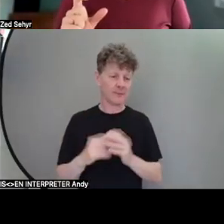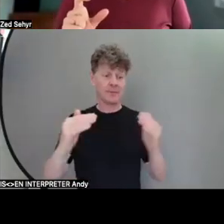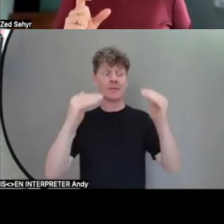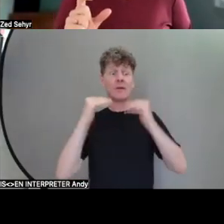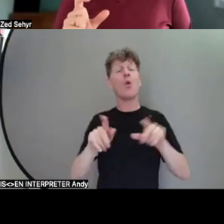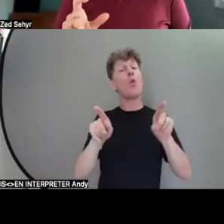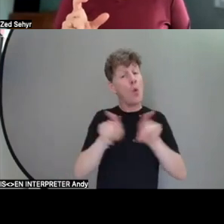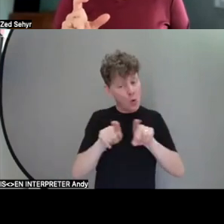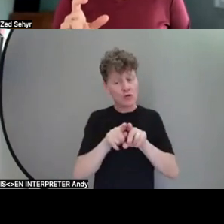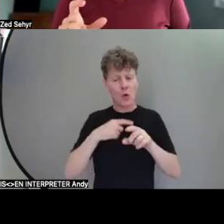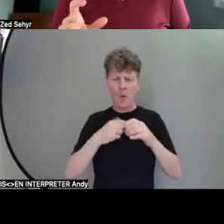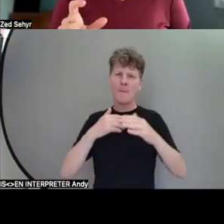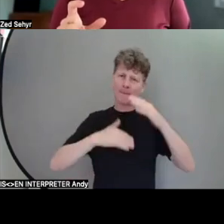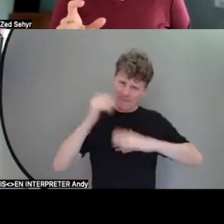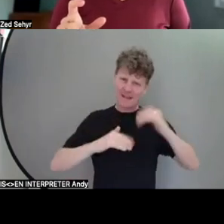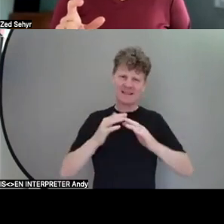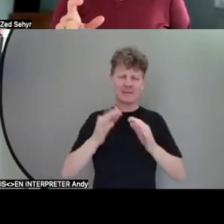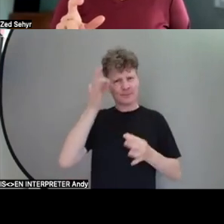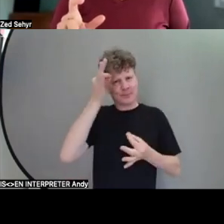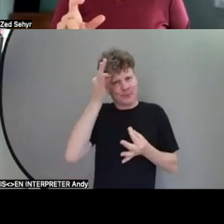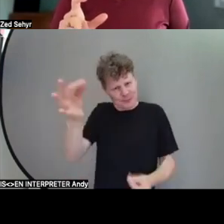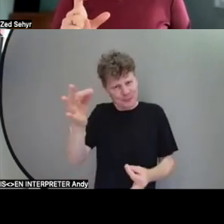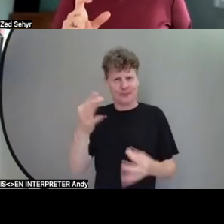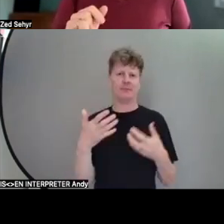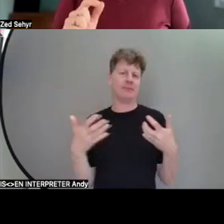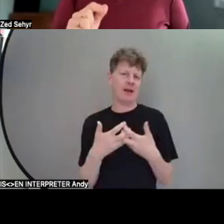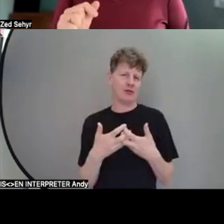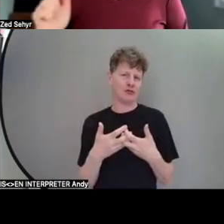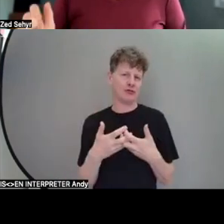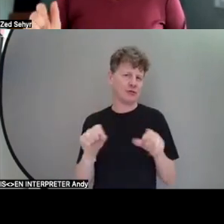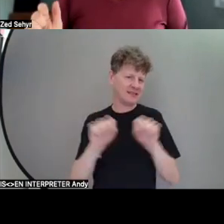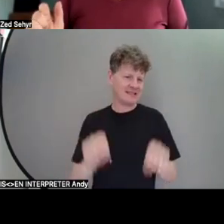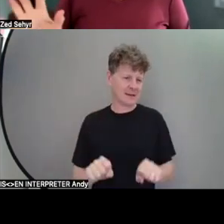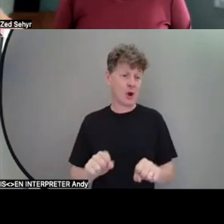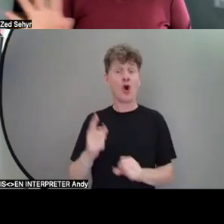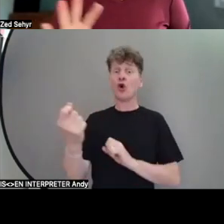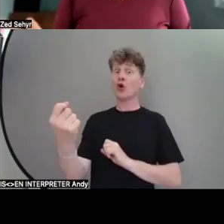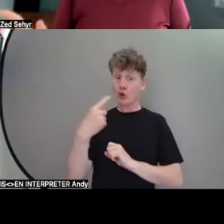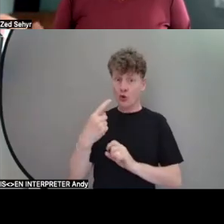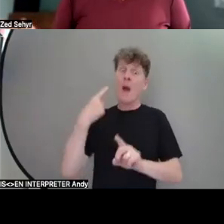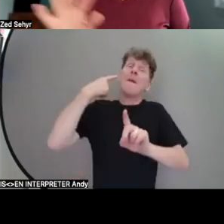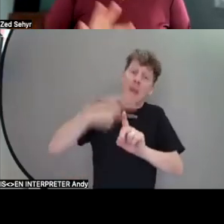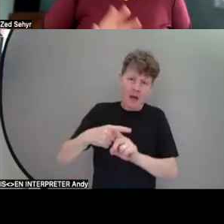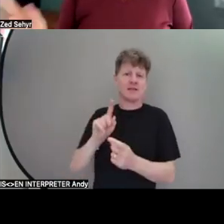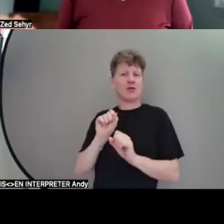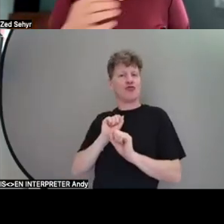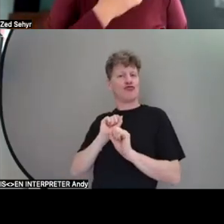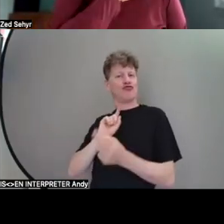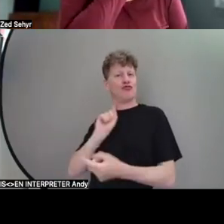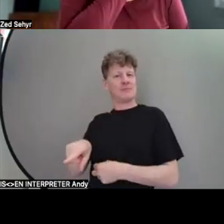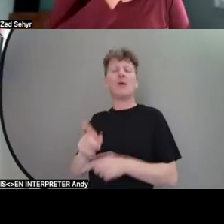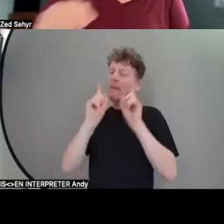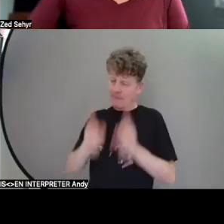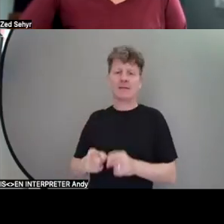more stricter match where both cue and response had to overlap between the ASL and